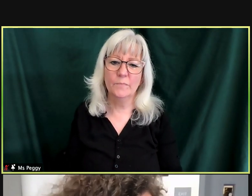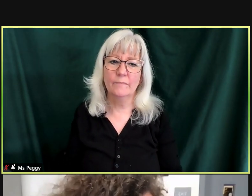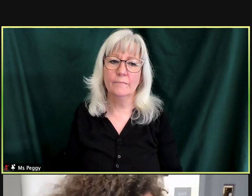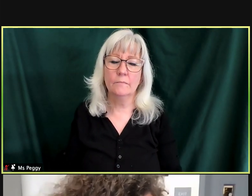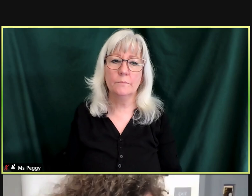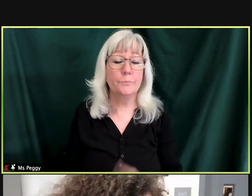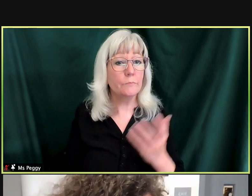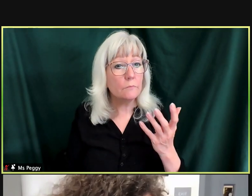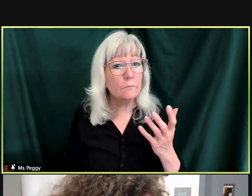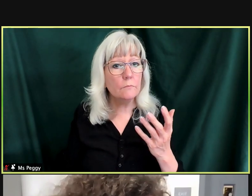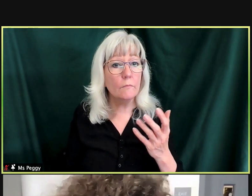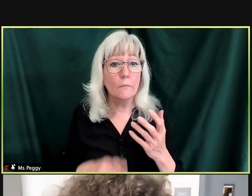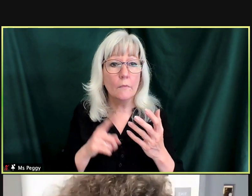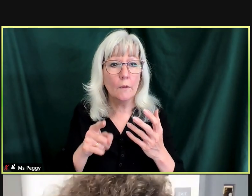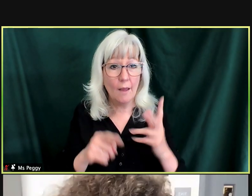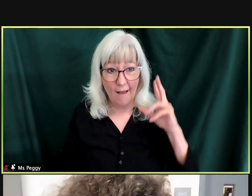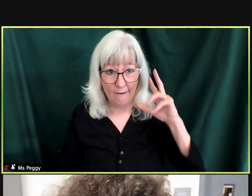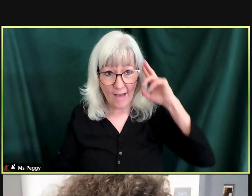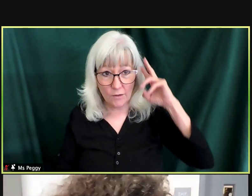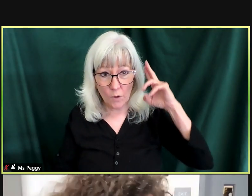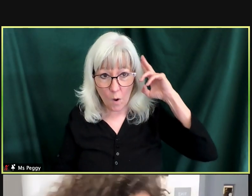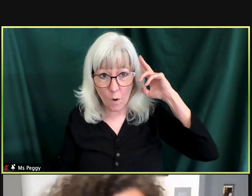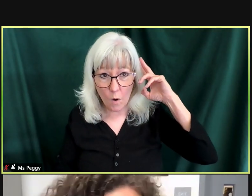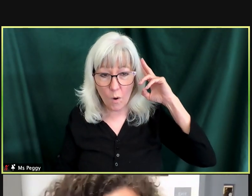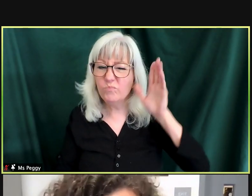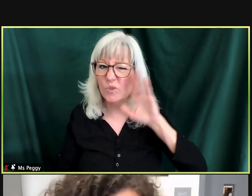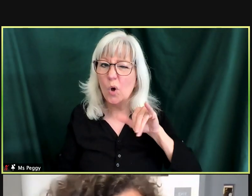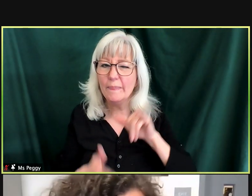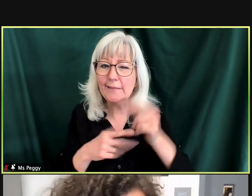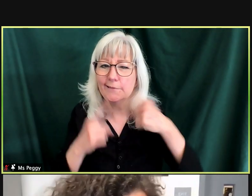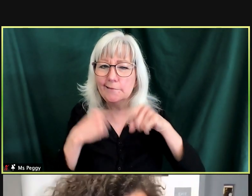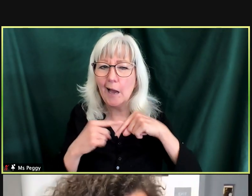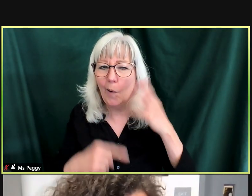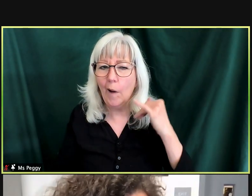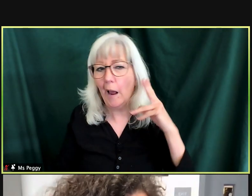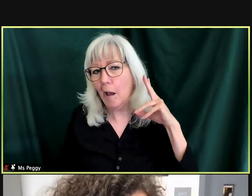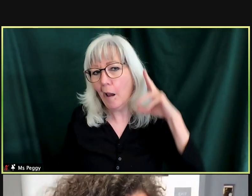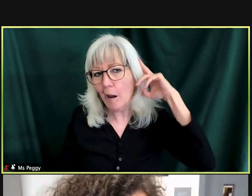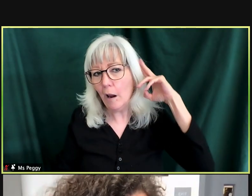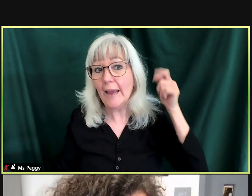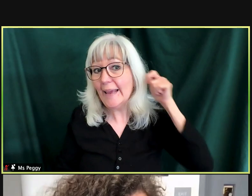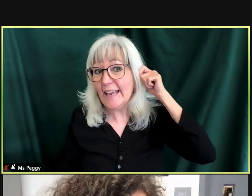So I don't know if you know about Van Gogh. He did cut off a piece of his ear.